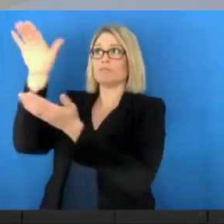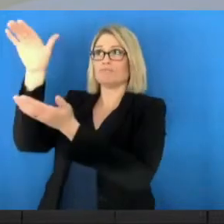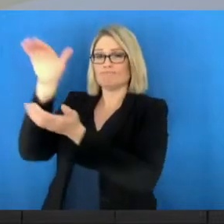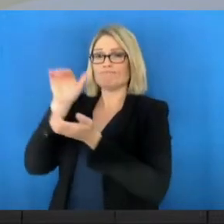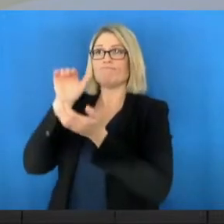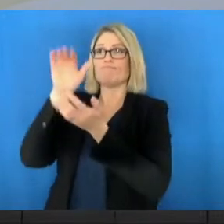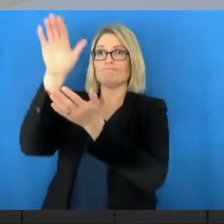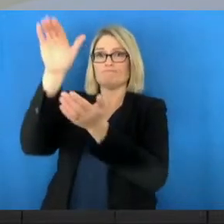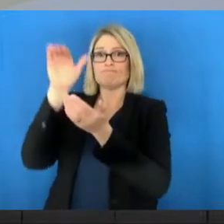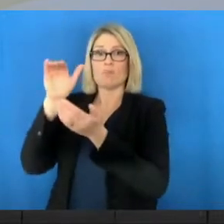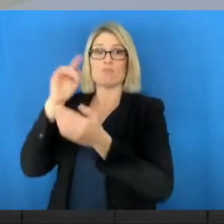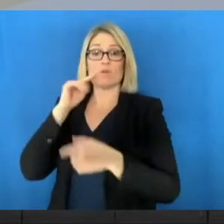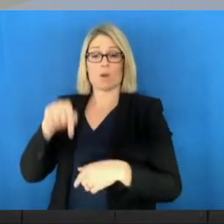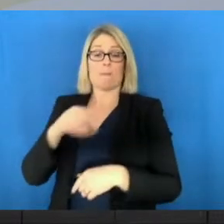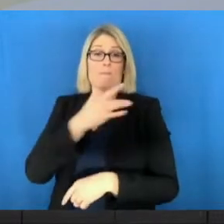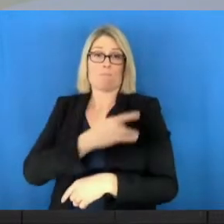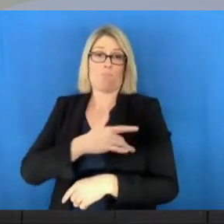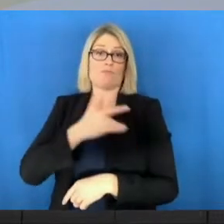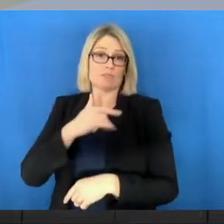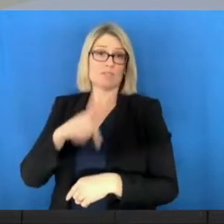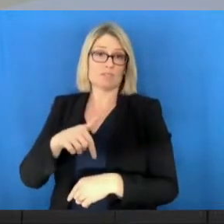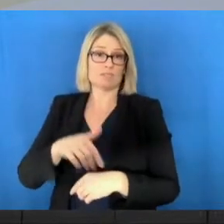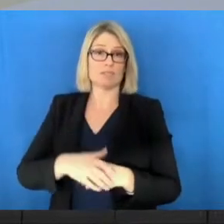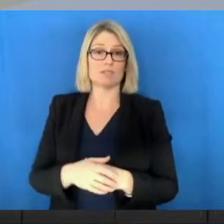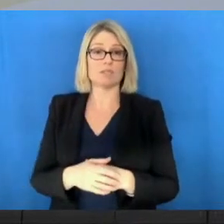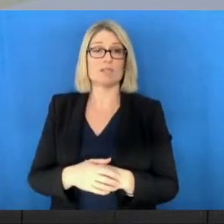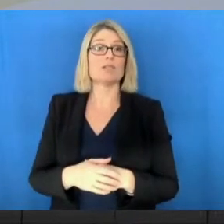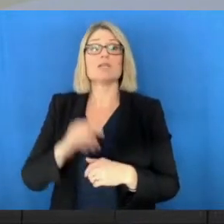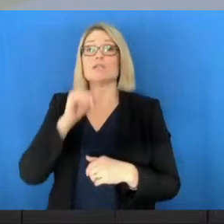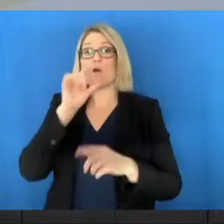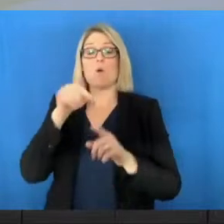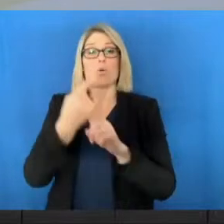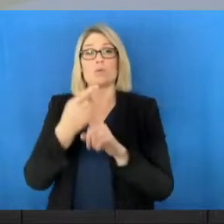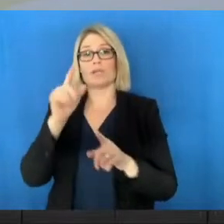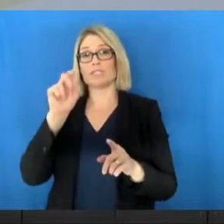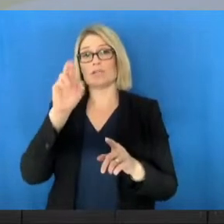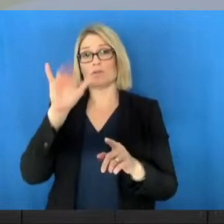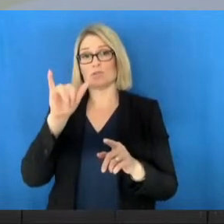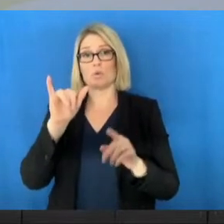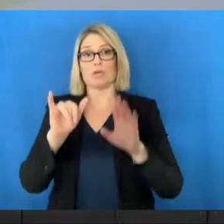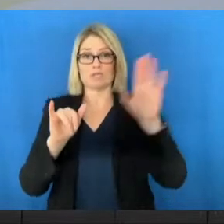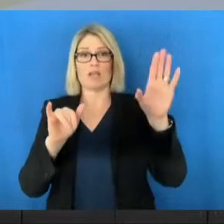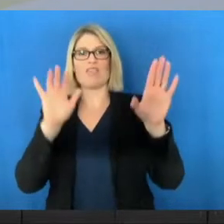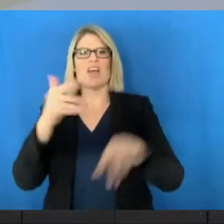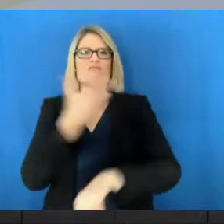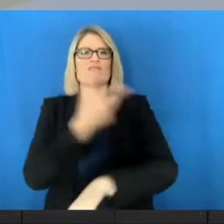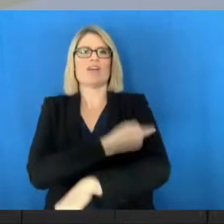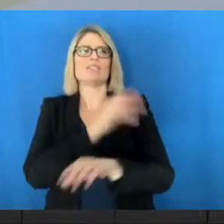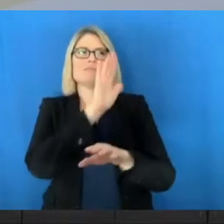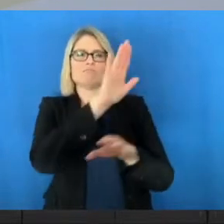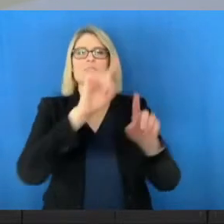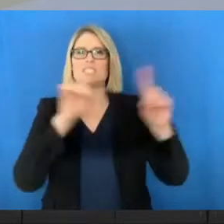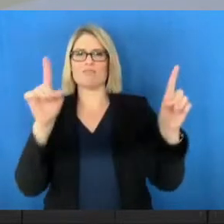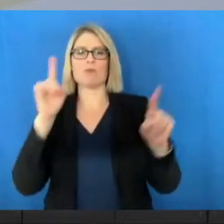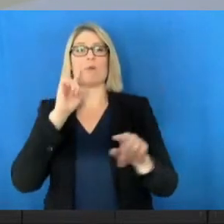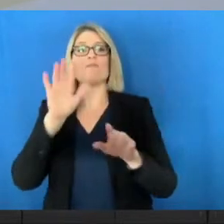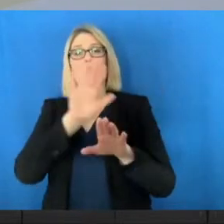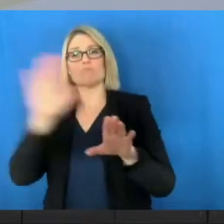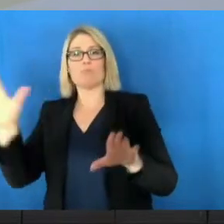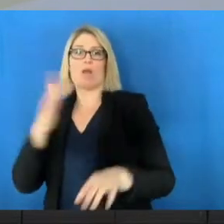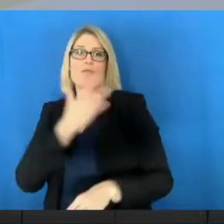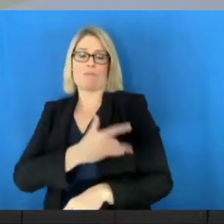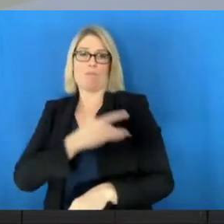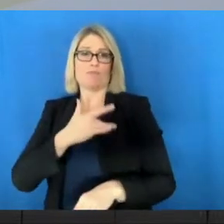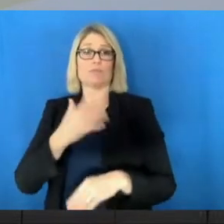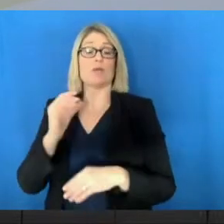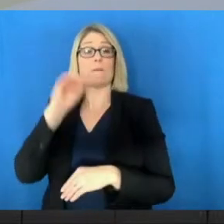the provinces, not the territories, because their vaccine went out a little differently, but in terms of the percentage of